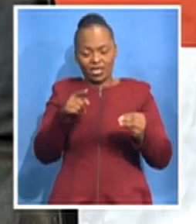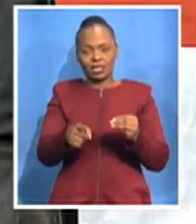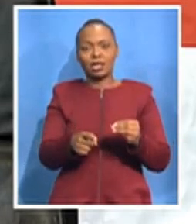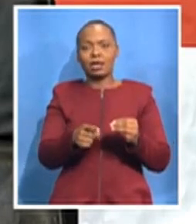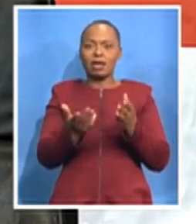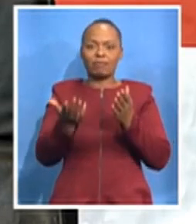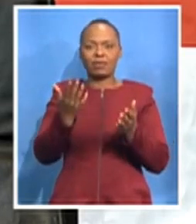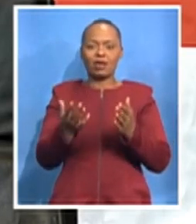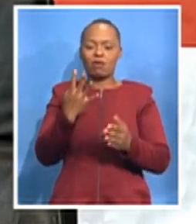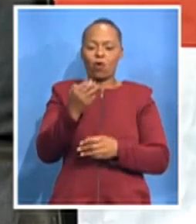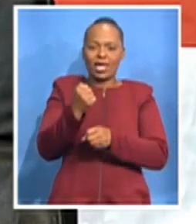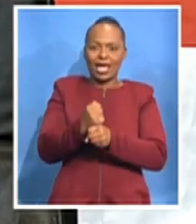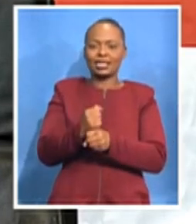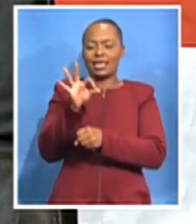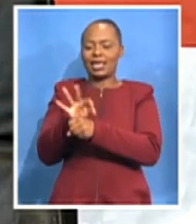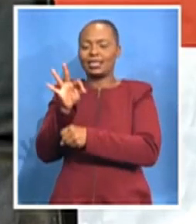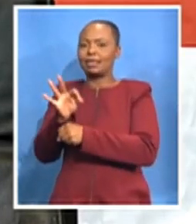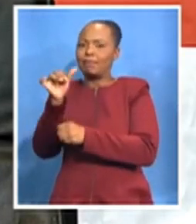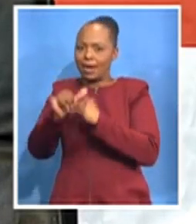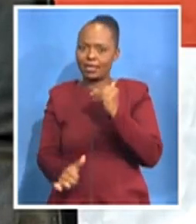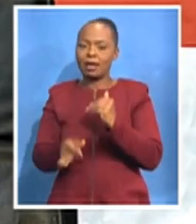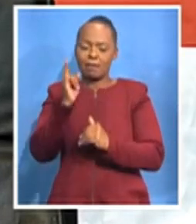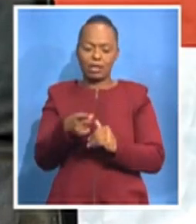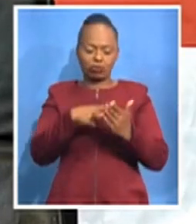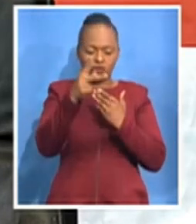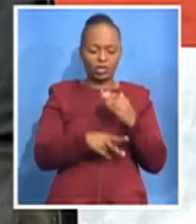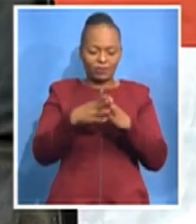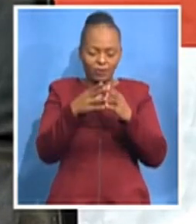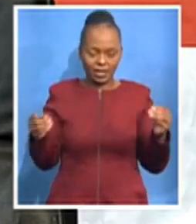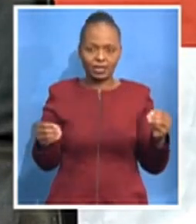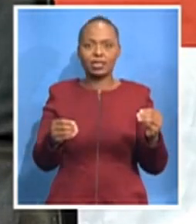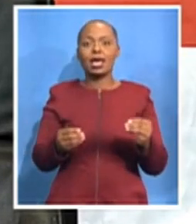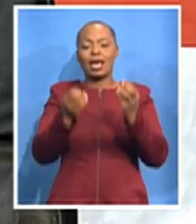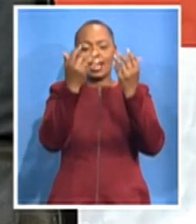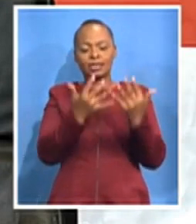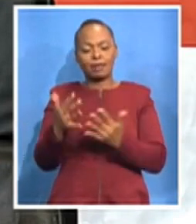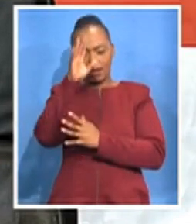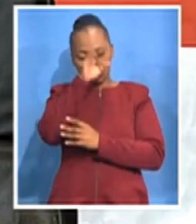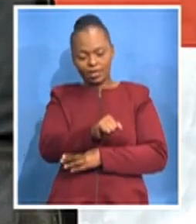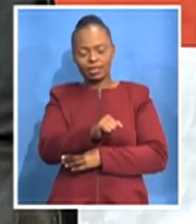2 weeks. The estimated amounts were that Giyane Waterworks will cost